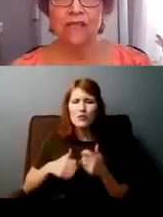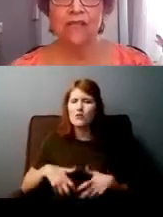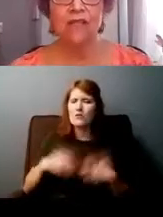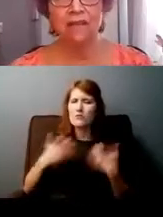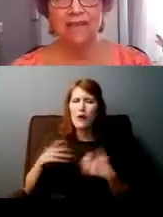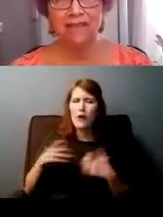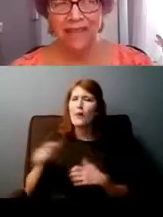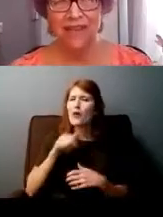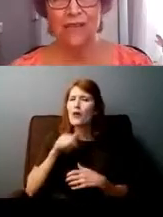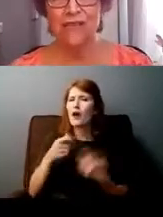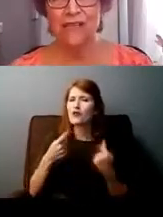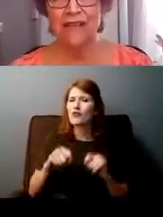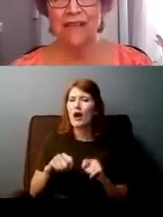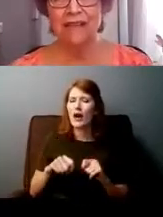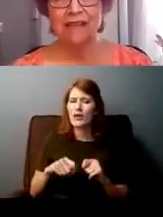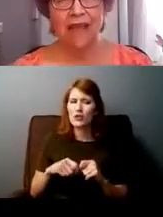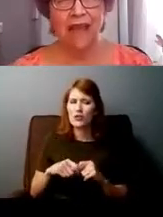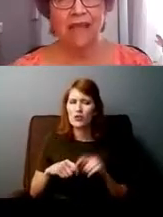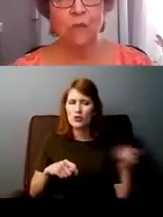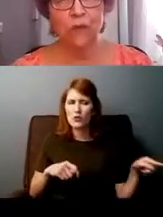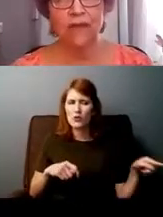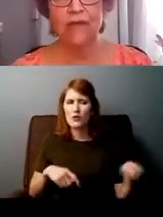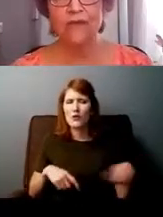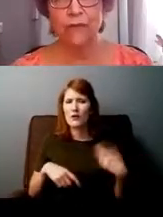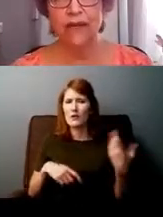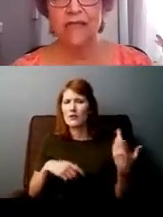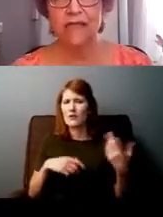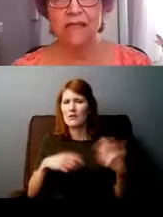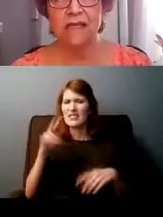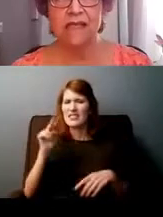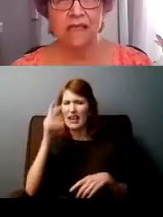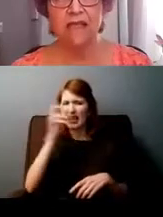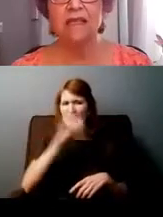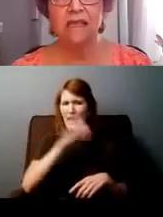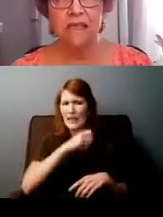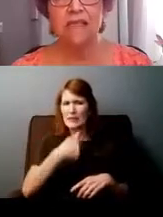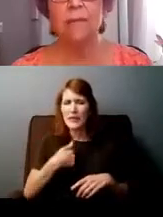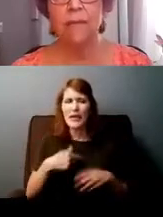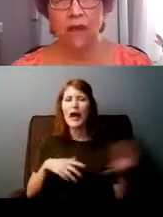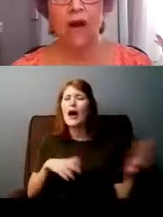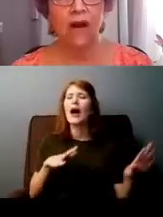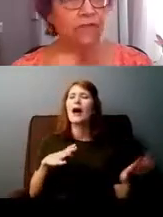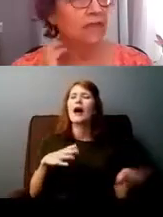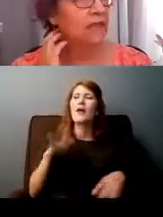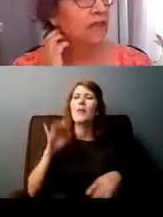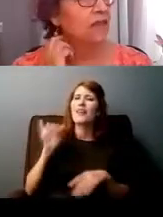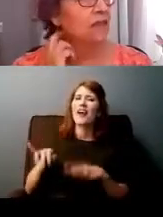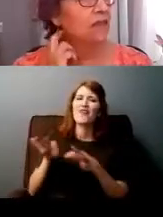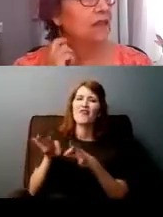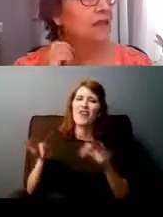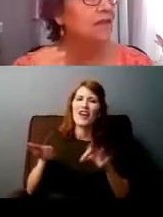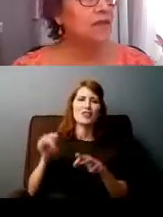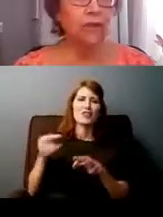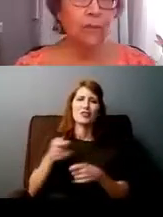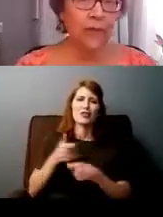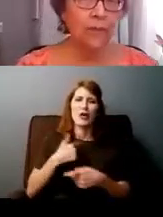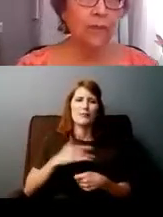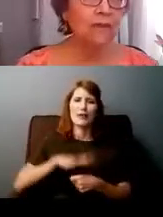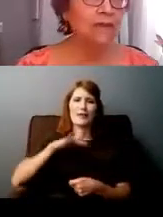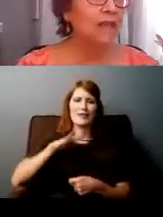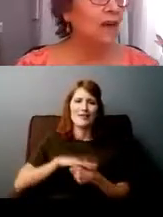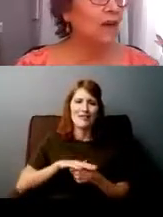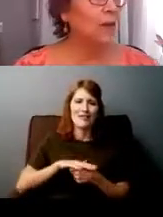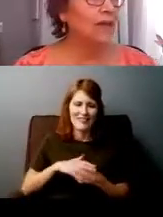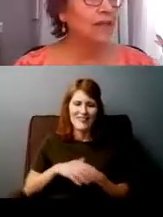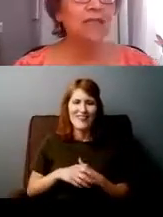can just understand that that's one of those phrases that tends to set me off. Certainly, certain